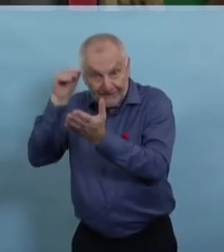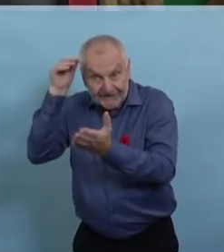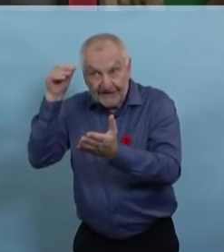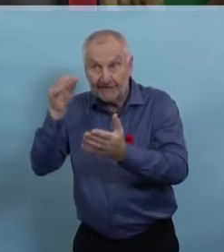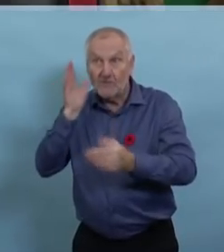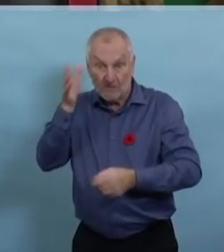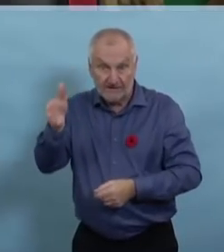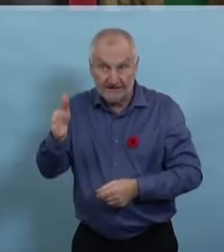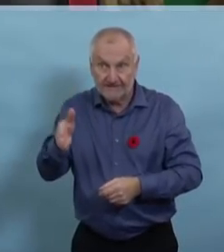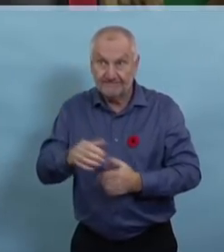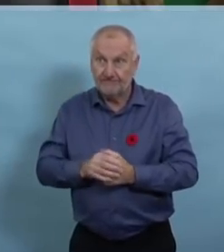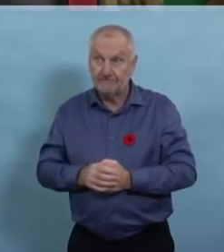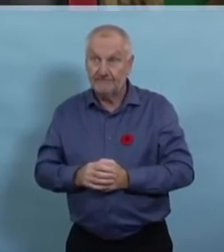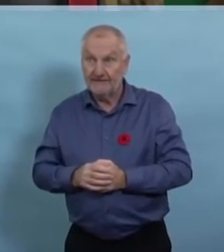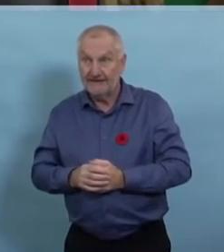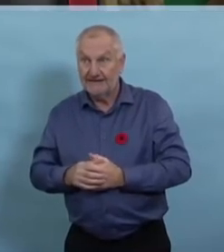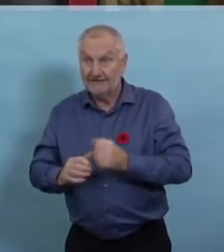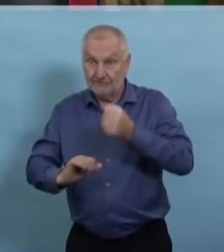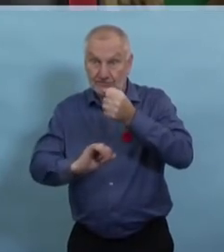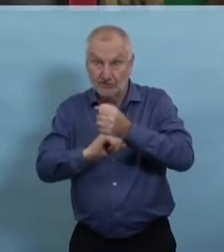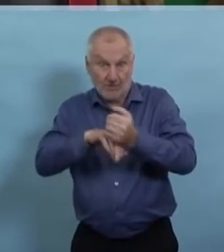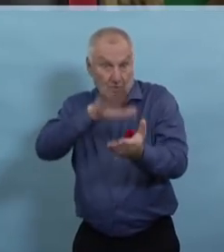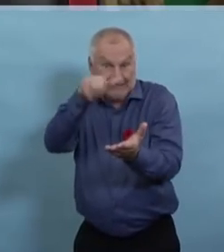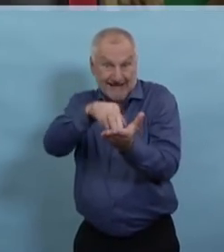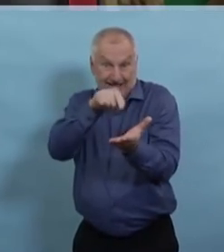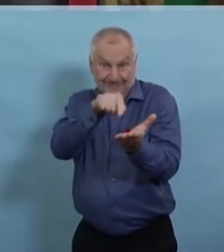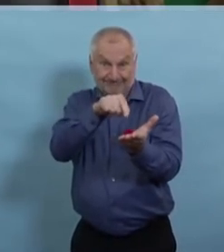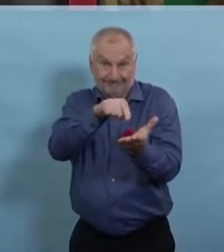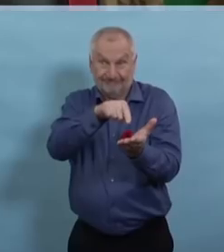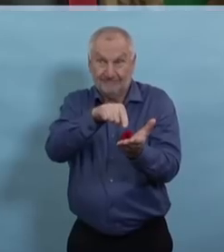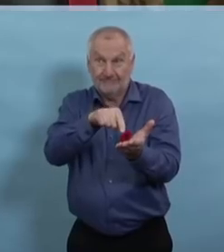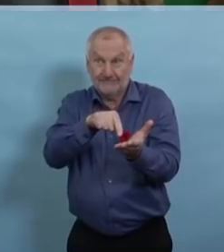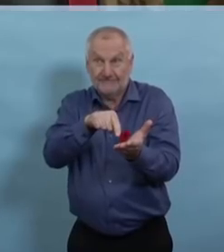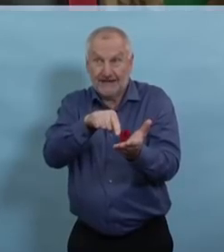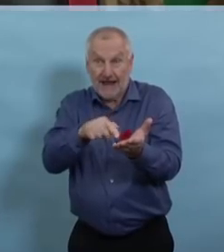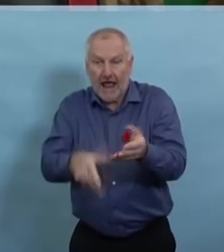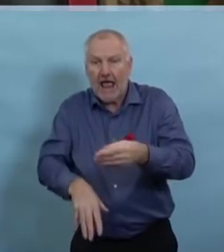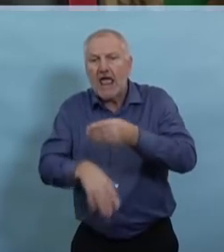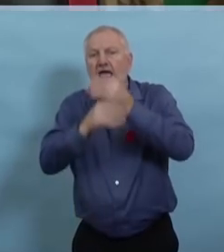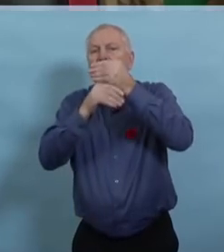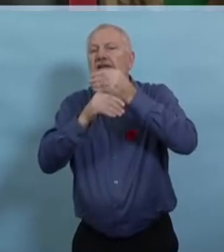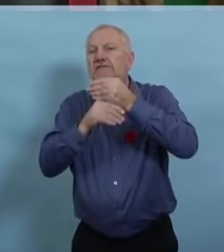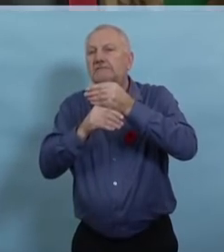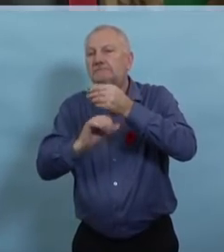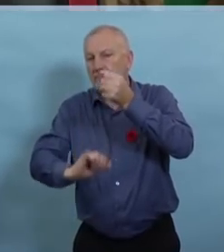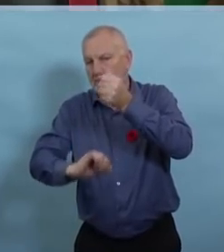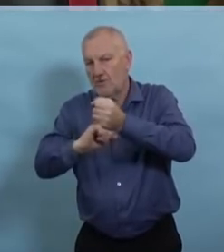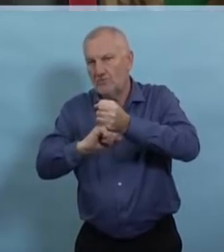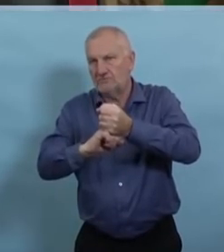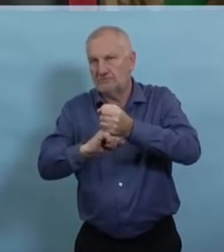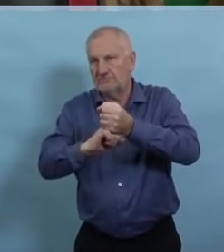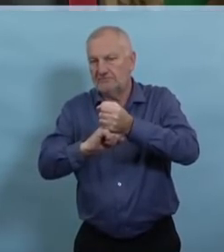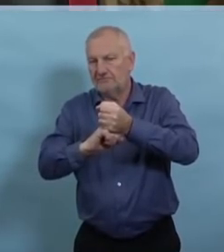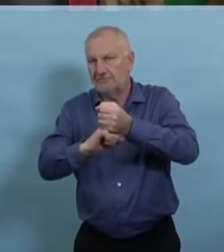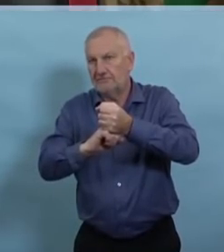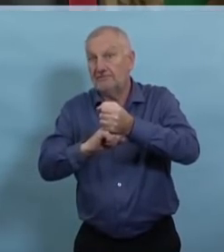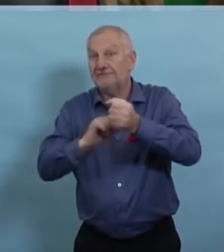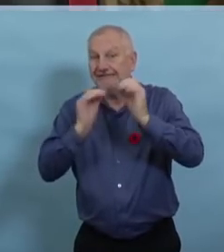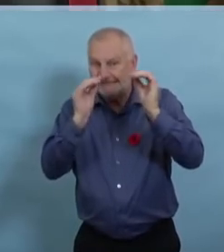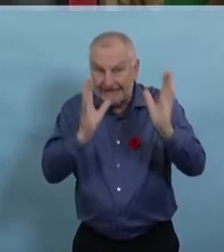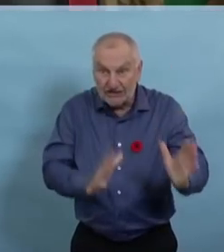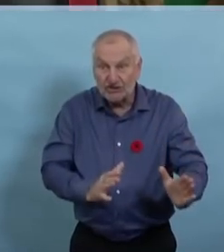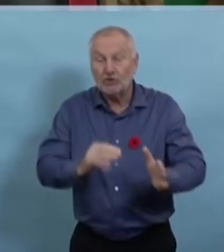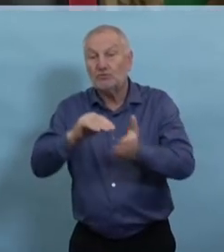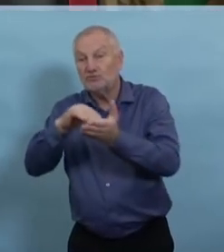to augment and support those teachers that find themselves in that situation. So it's not necessarily that a student has been enrolled in remote